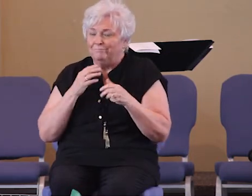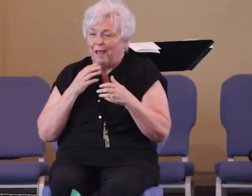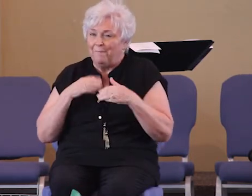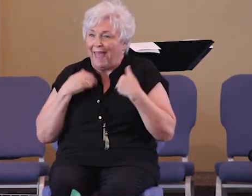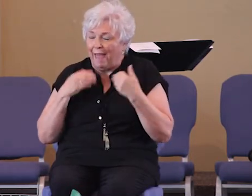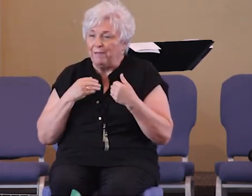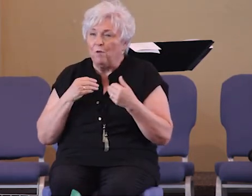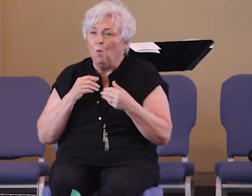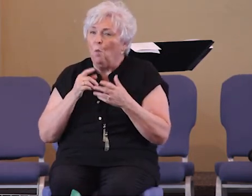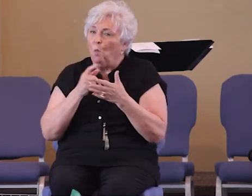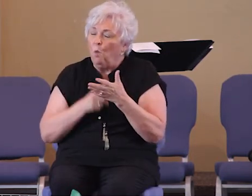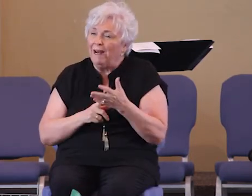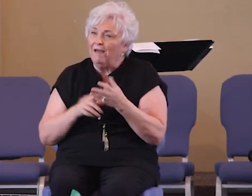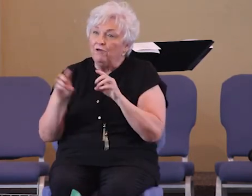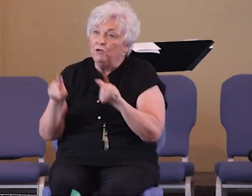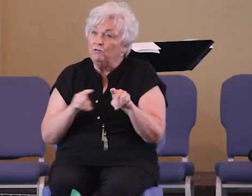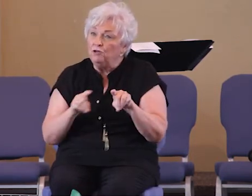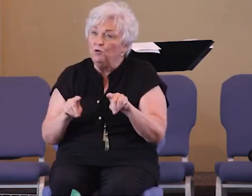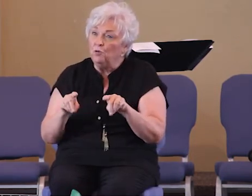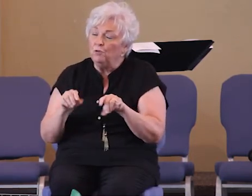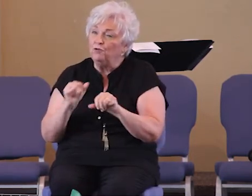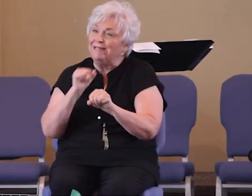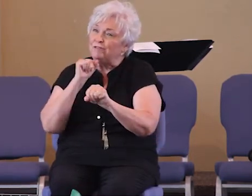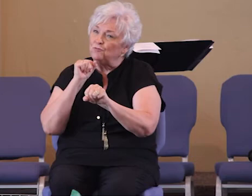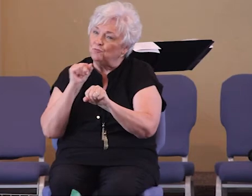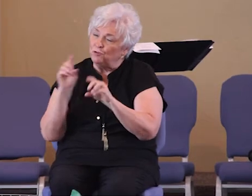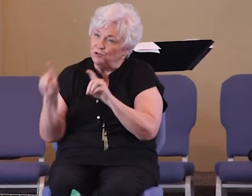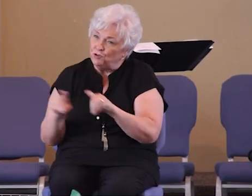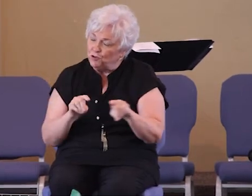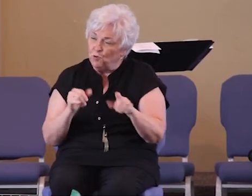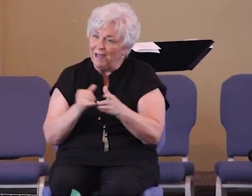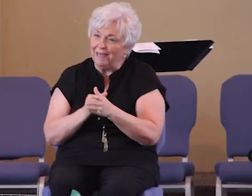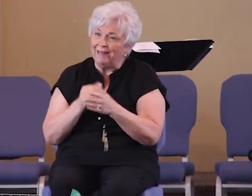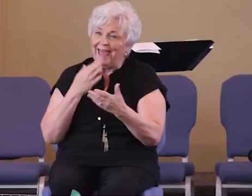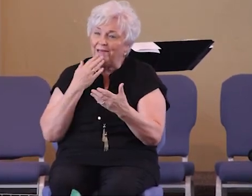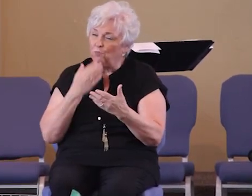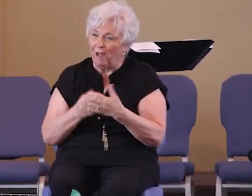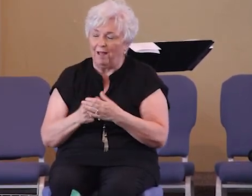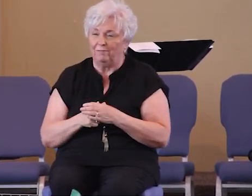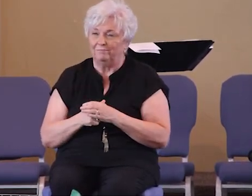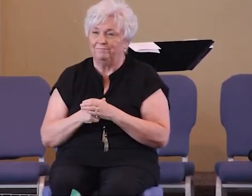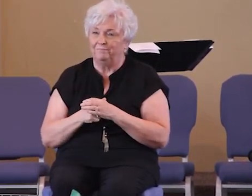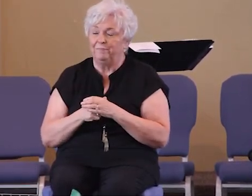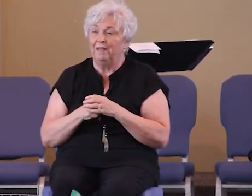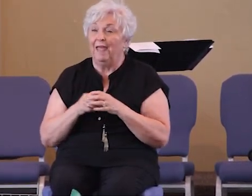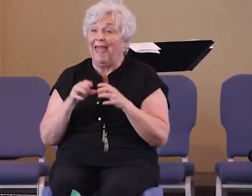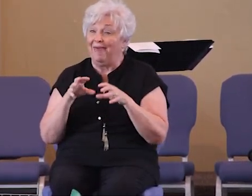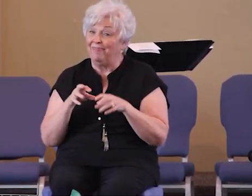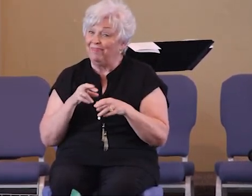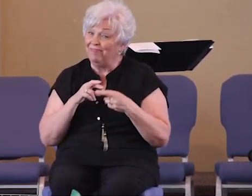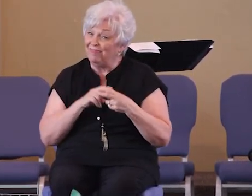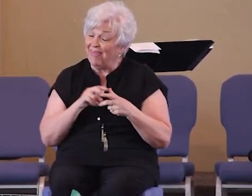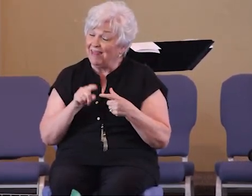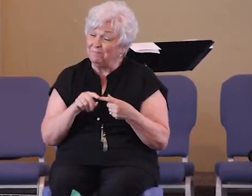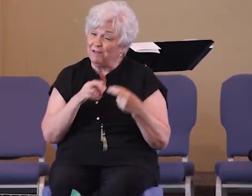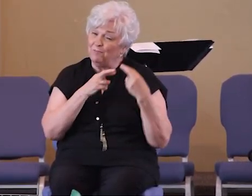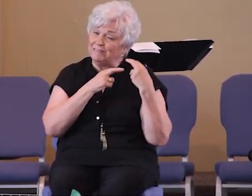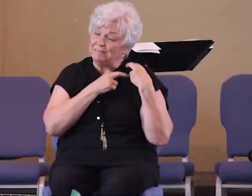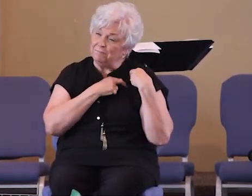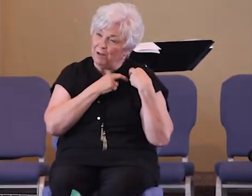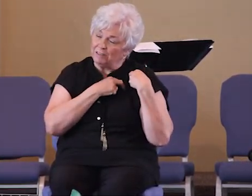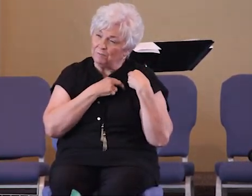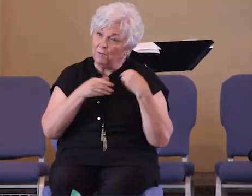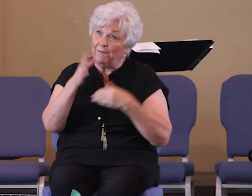But whatever you do, do it. And do it well. And then be responsible with what God blesses